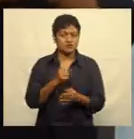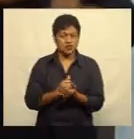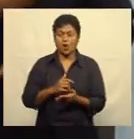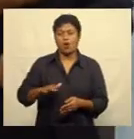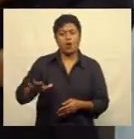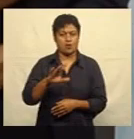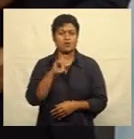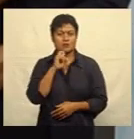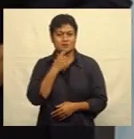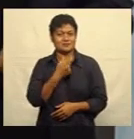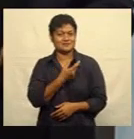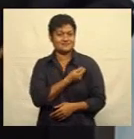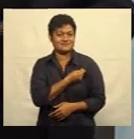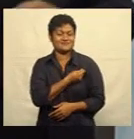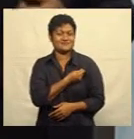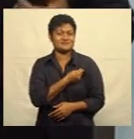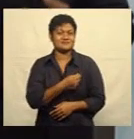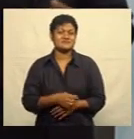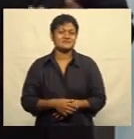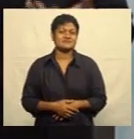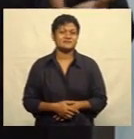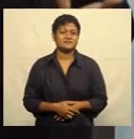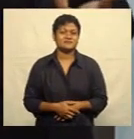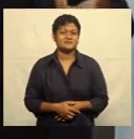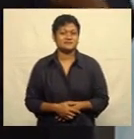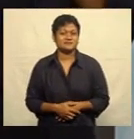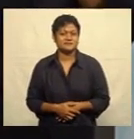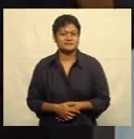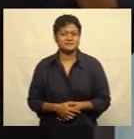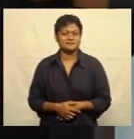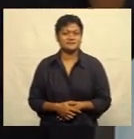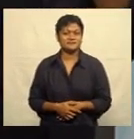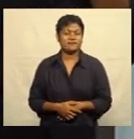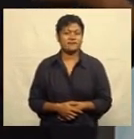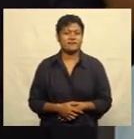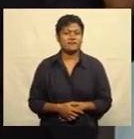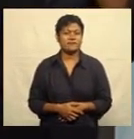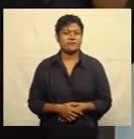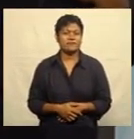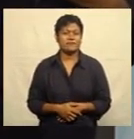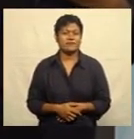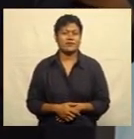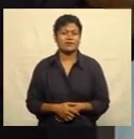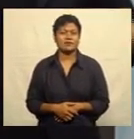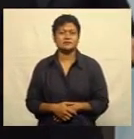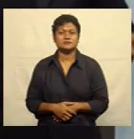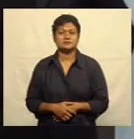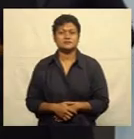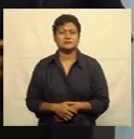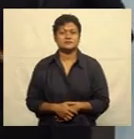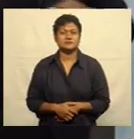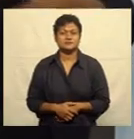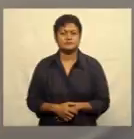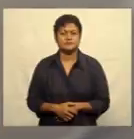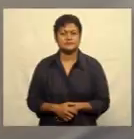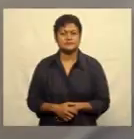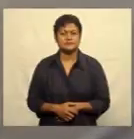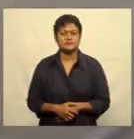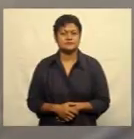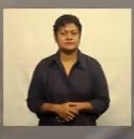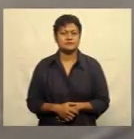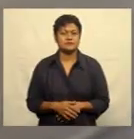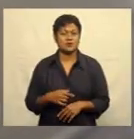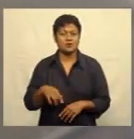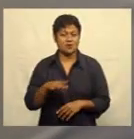vaccinated. Indications are that we're going to get a lot. And the indications are that we are going to get enough for all the people that we